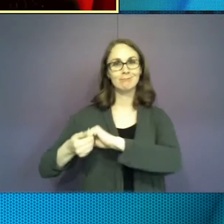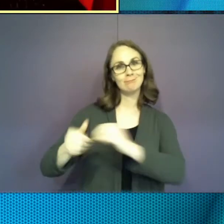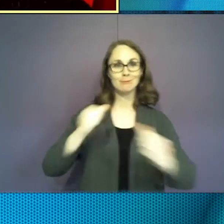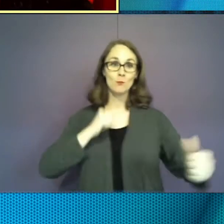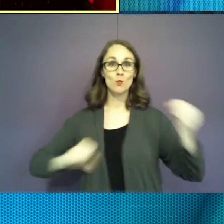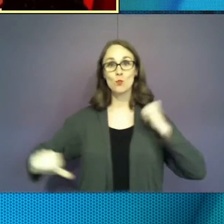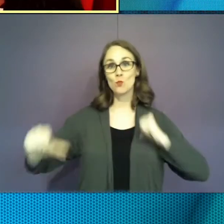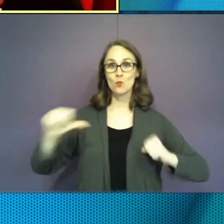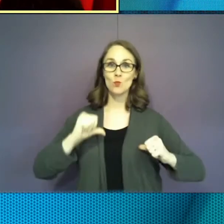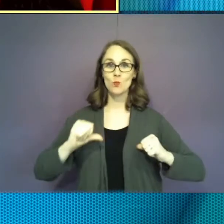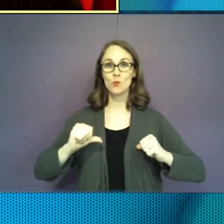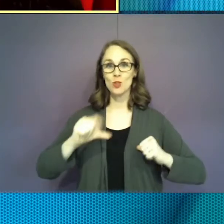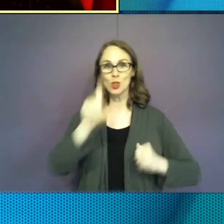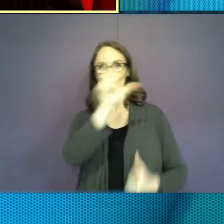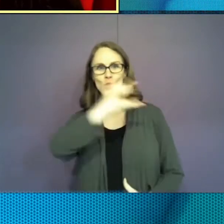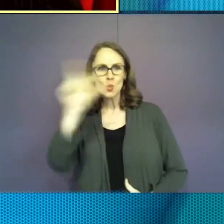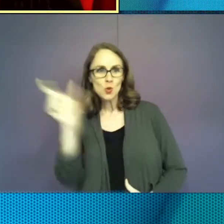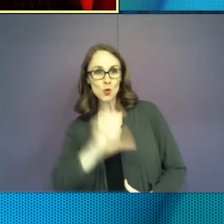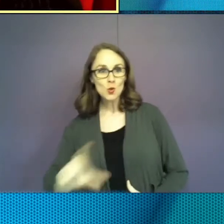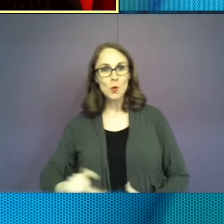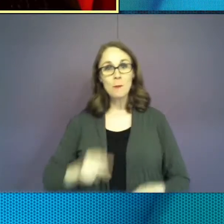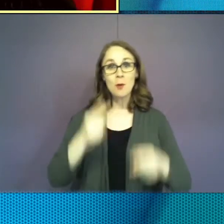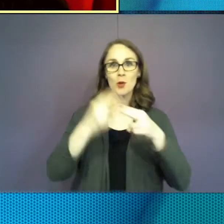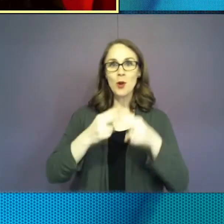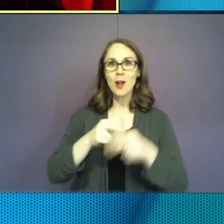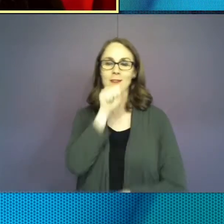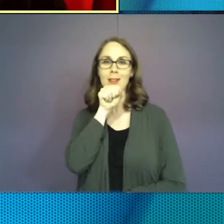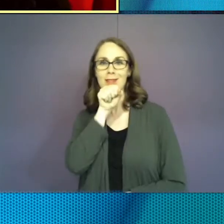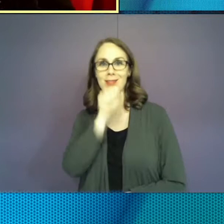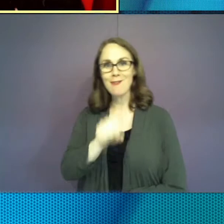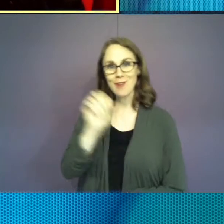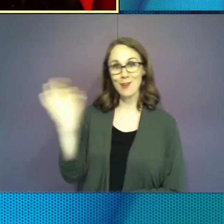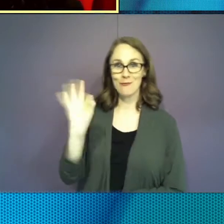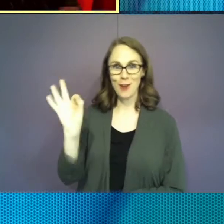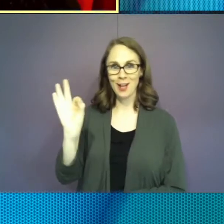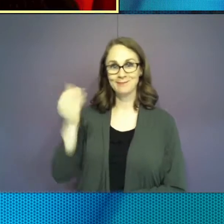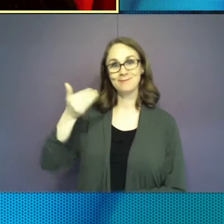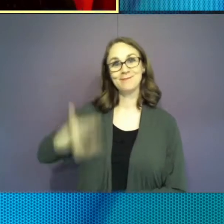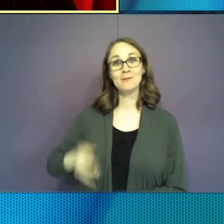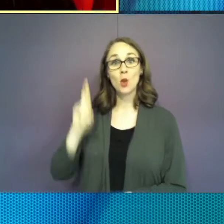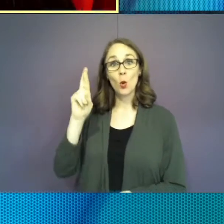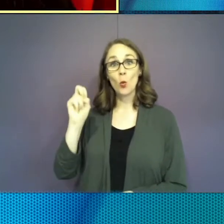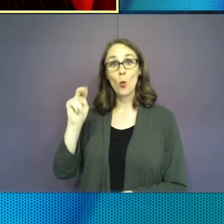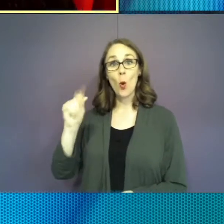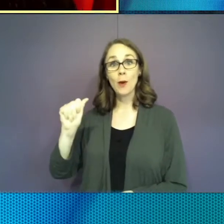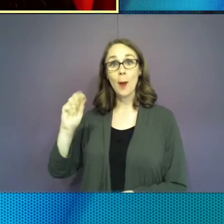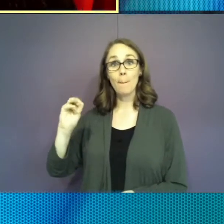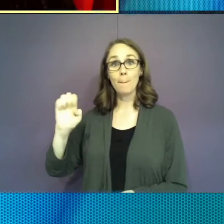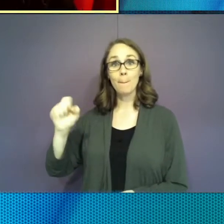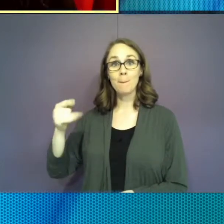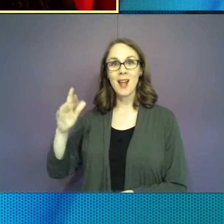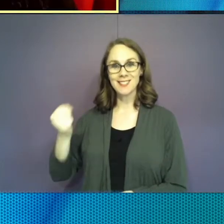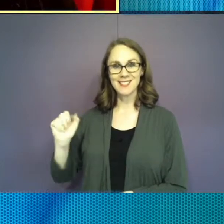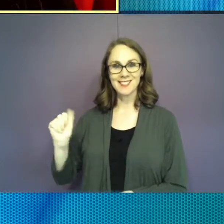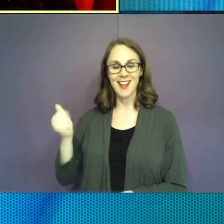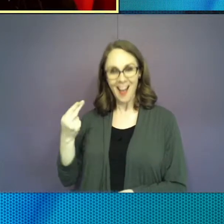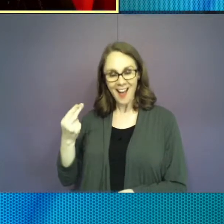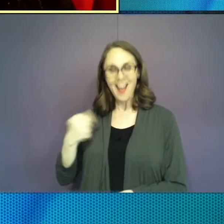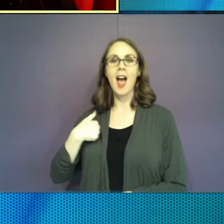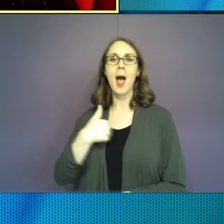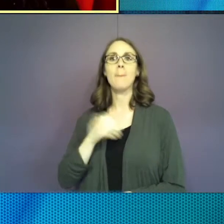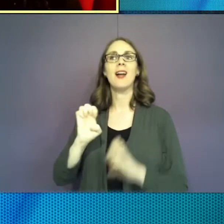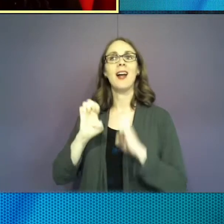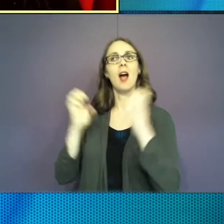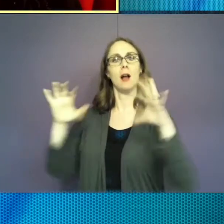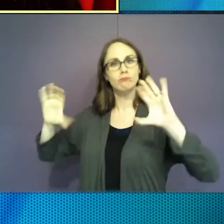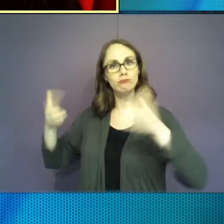production Zoom called Loving Frederick. I'm Rona Mensa. I'm an ensemble member. I'm also a Board of Trustee